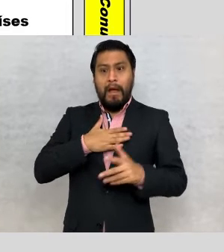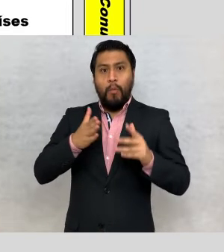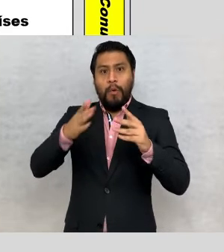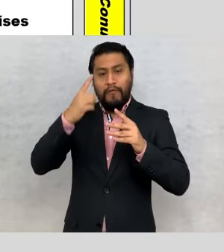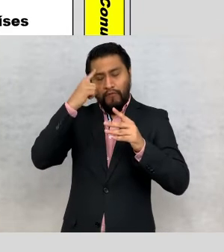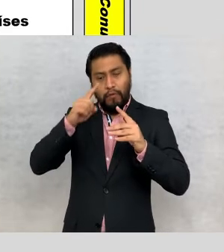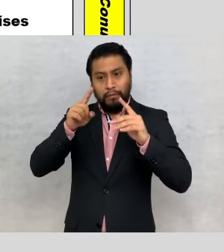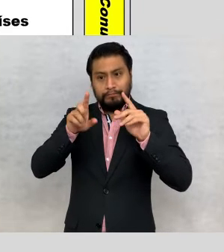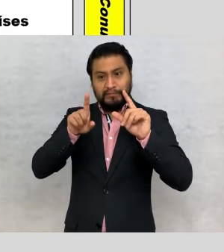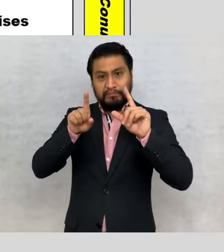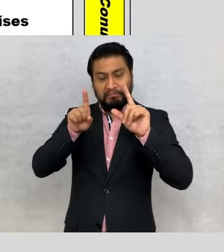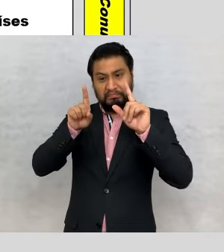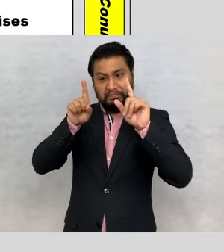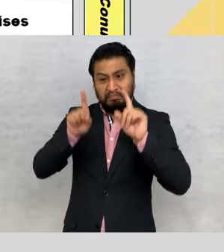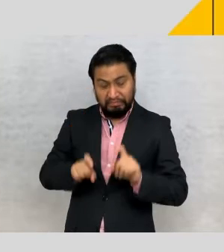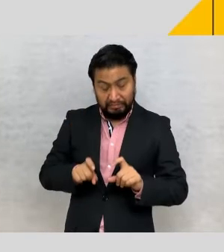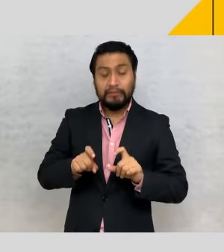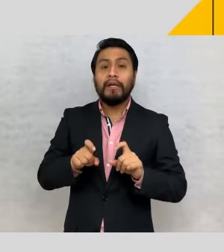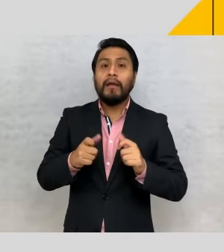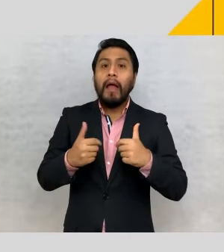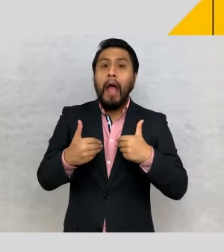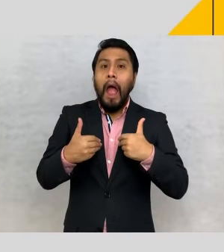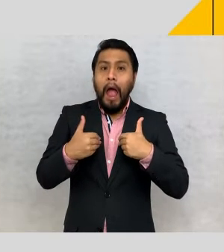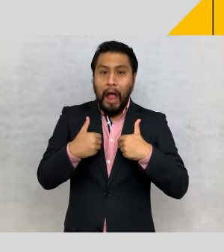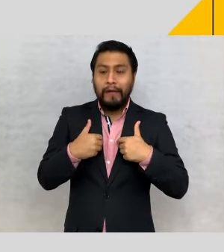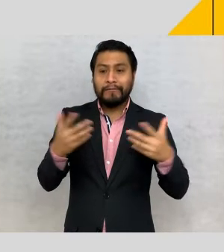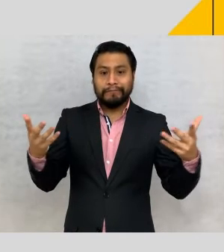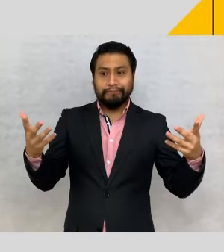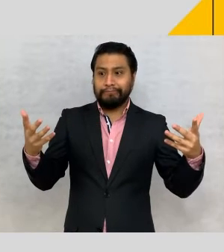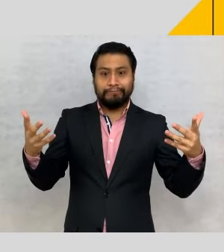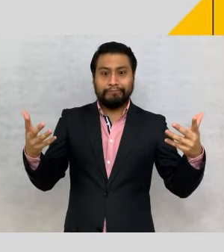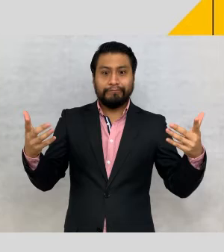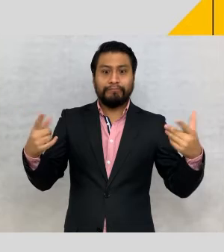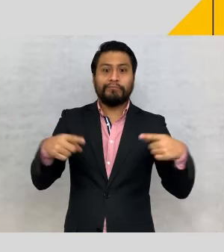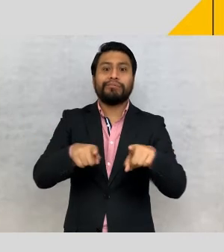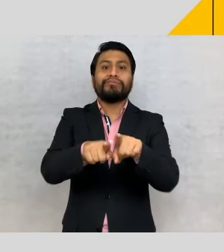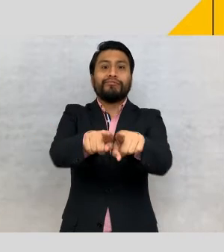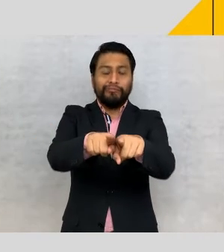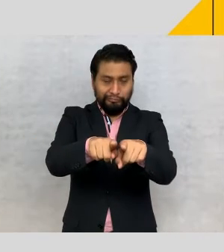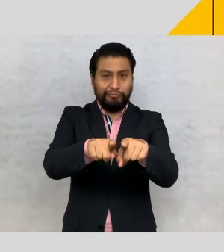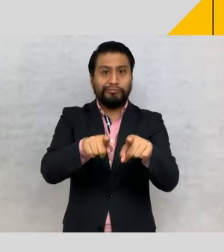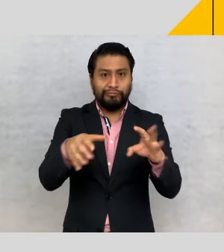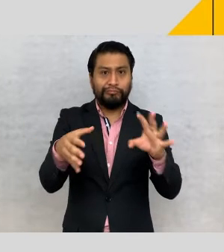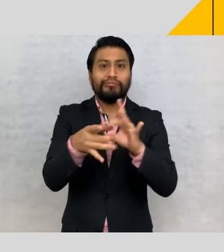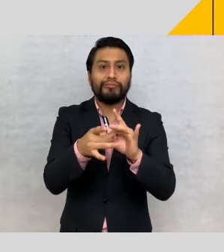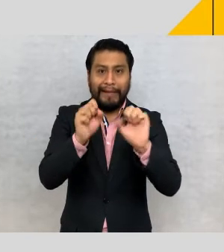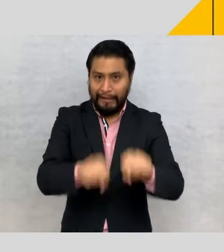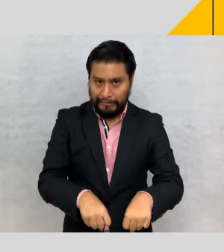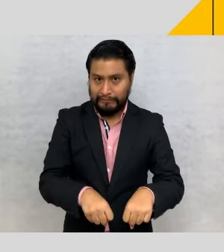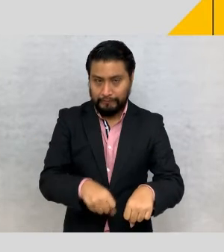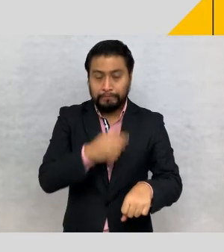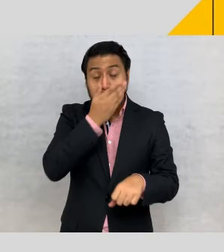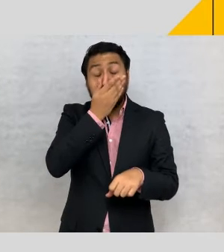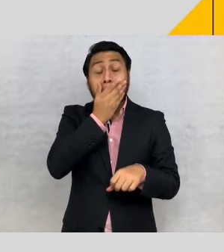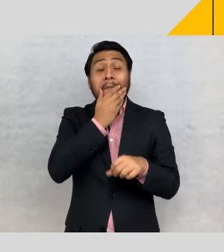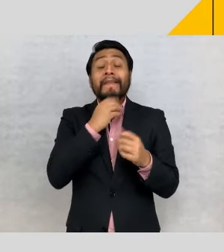both types of eugenics involved coercion. Good. So, the initiative that we